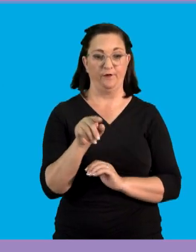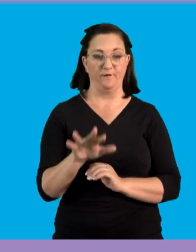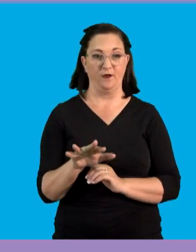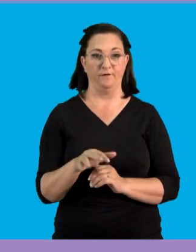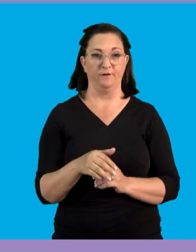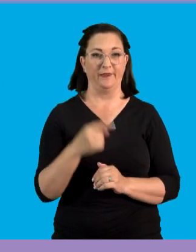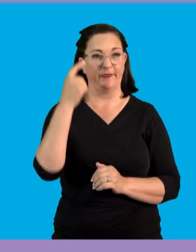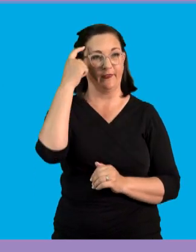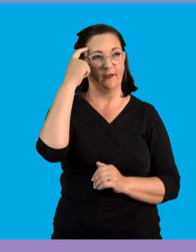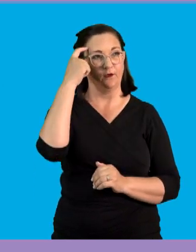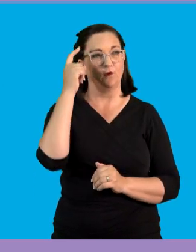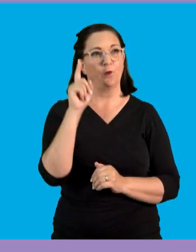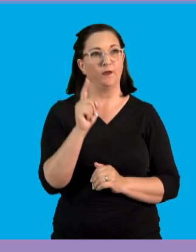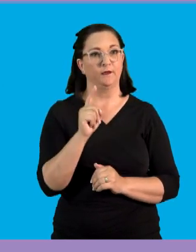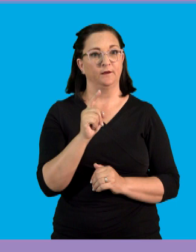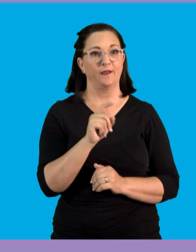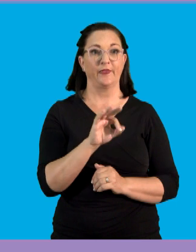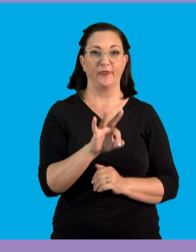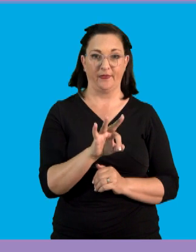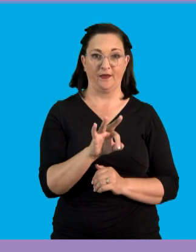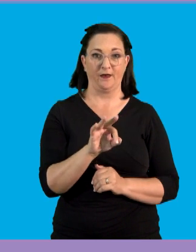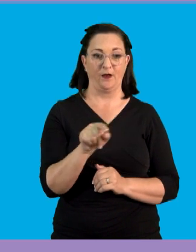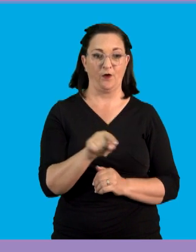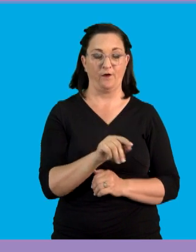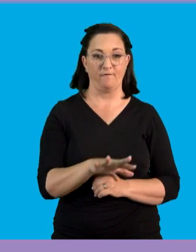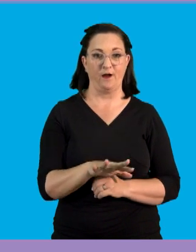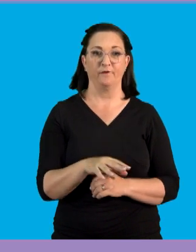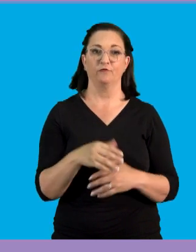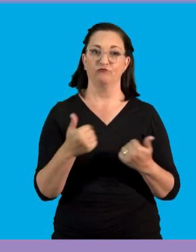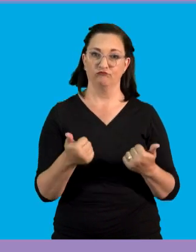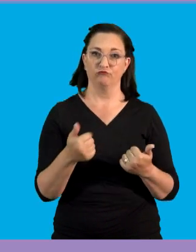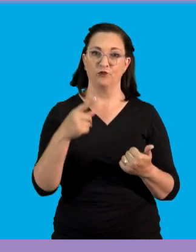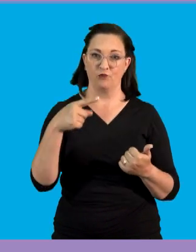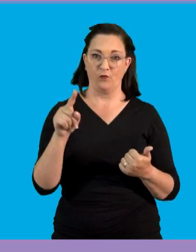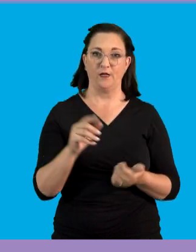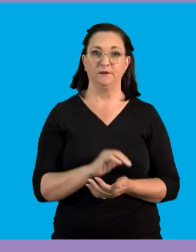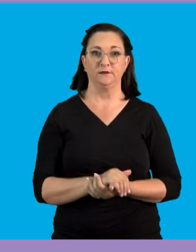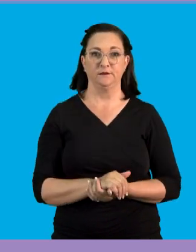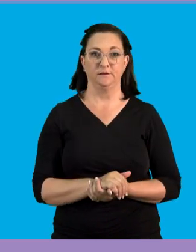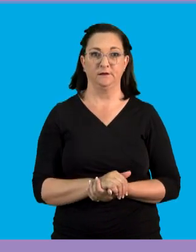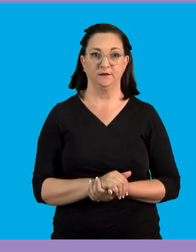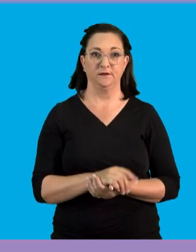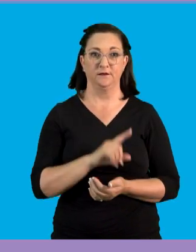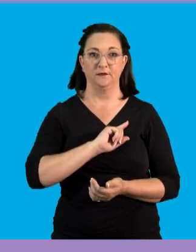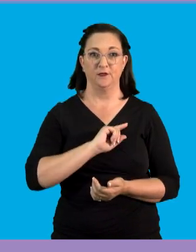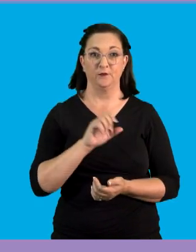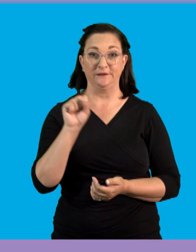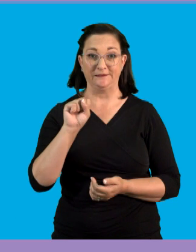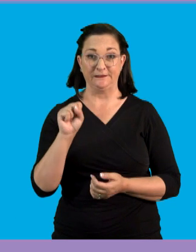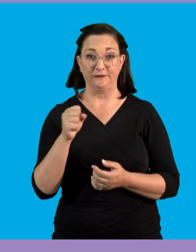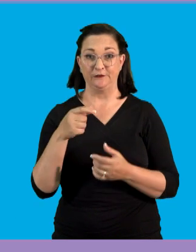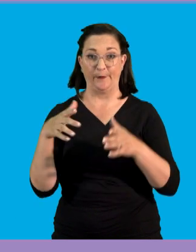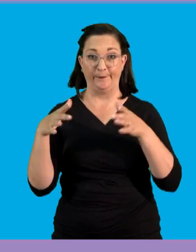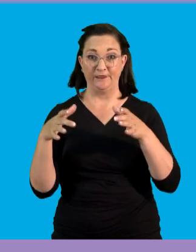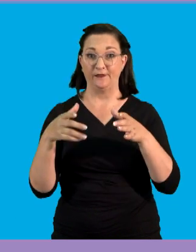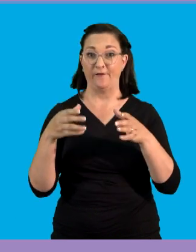with? If you are thinking of 3/5, then you are absolutely correct. That means that Sergio didn't finish